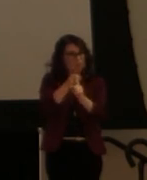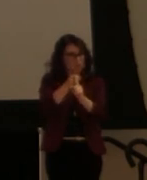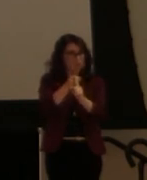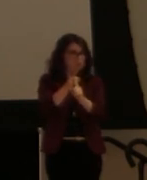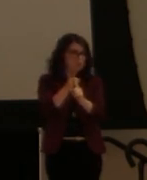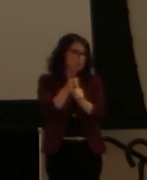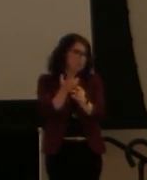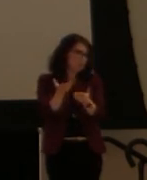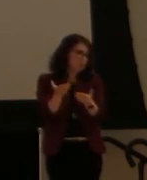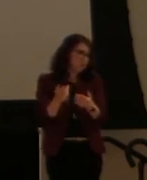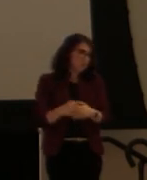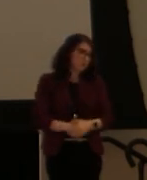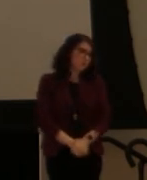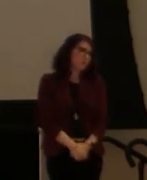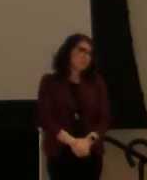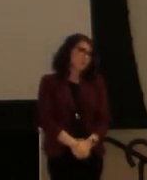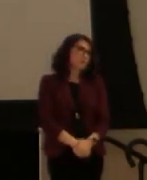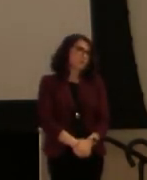in place.